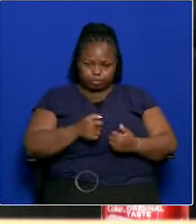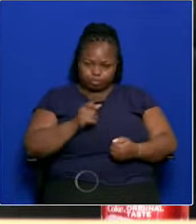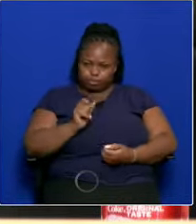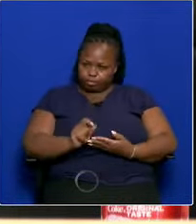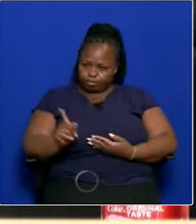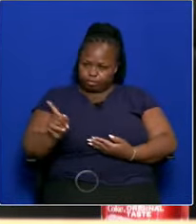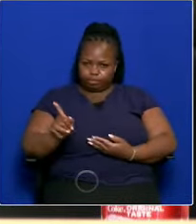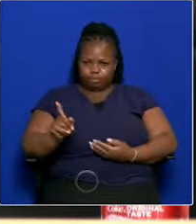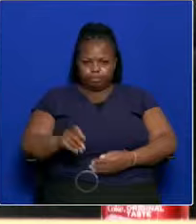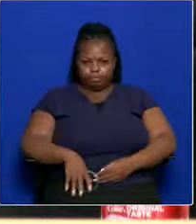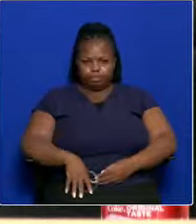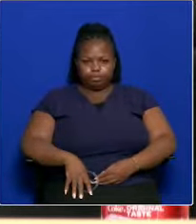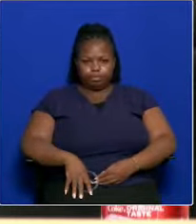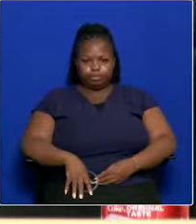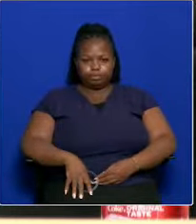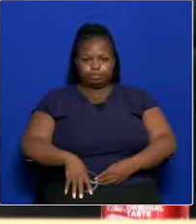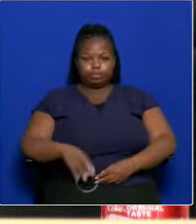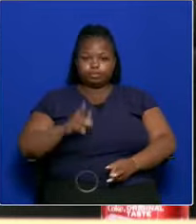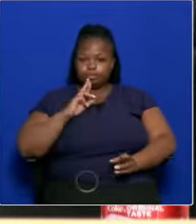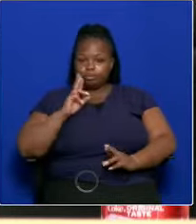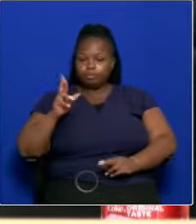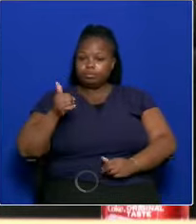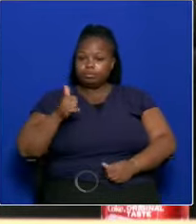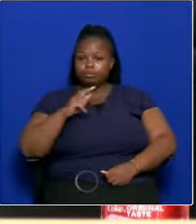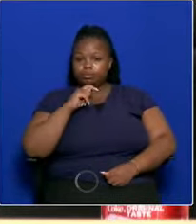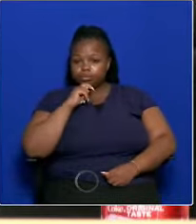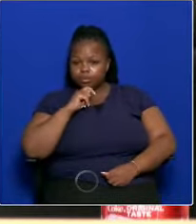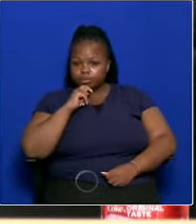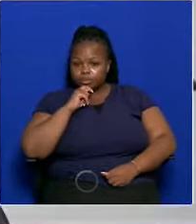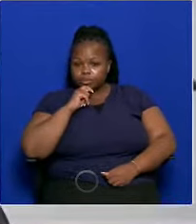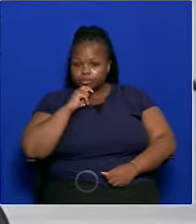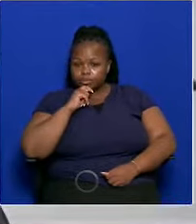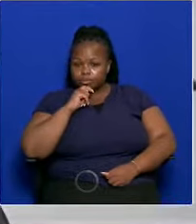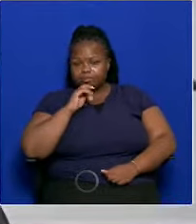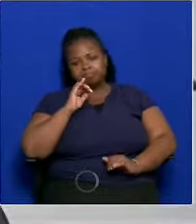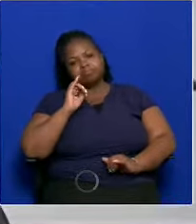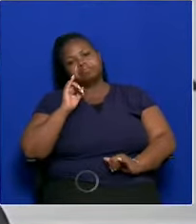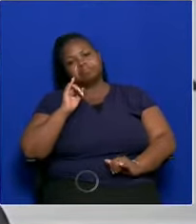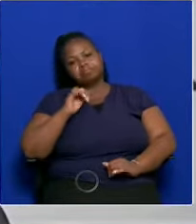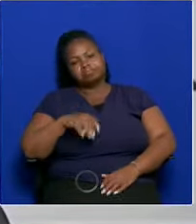Your response is, good morning, is too bad. Yes.